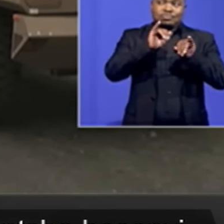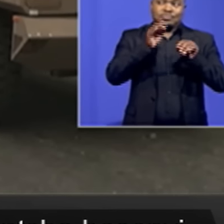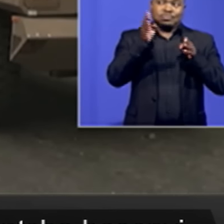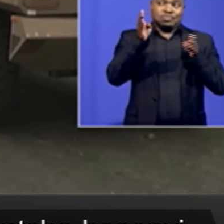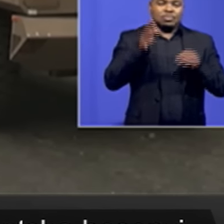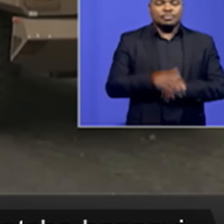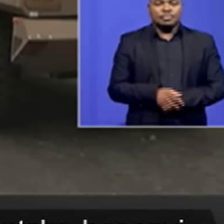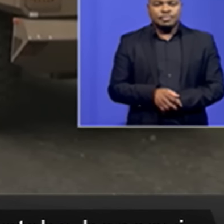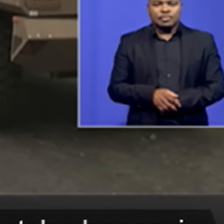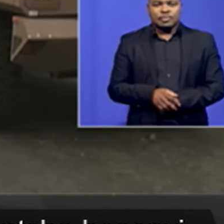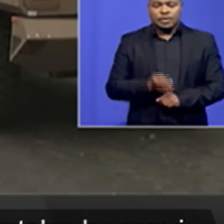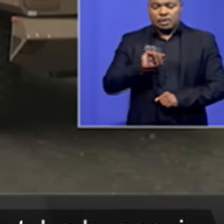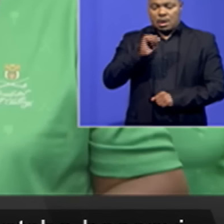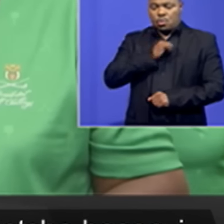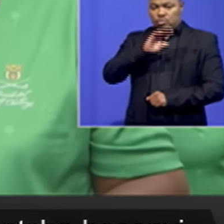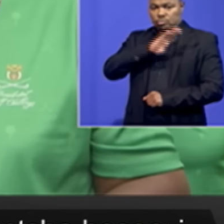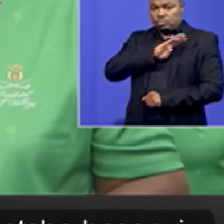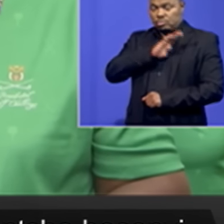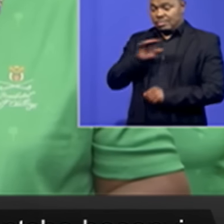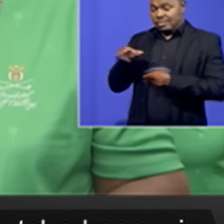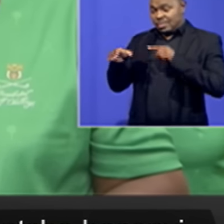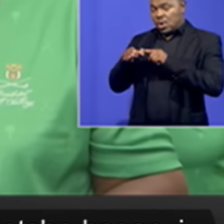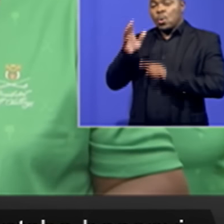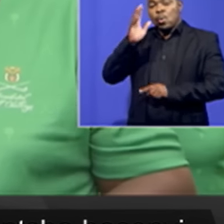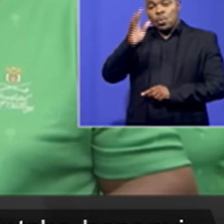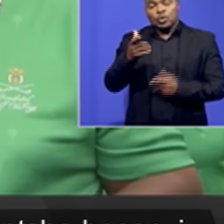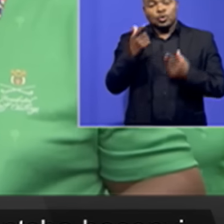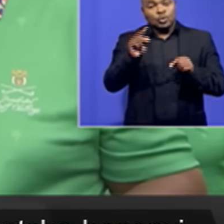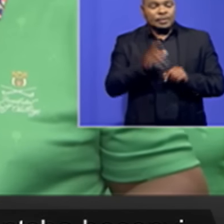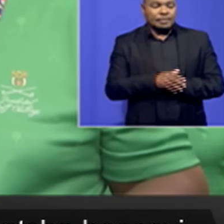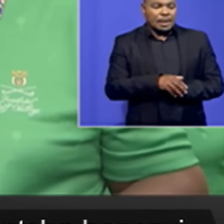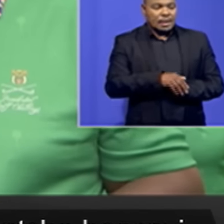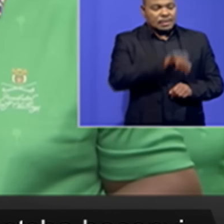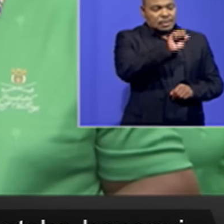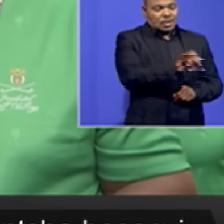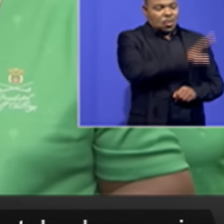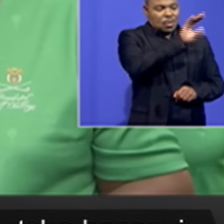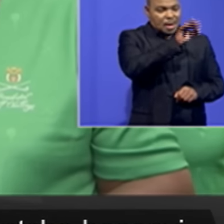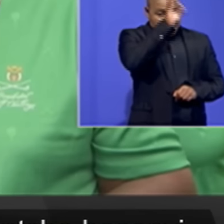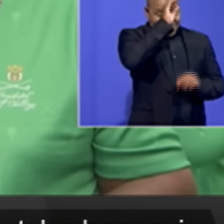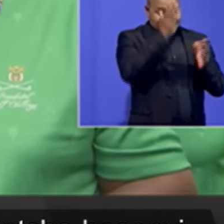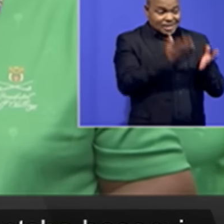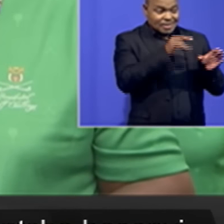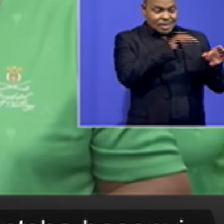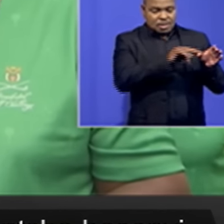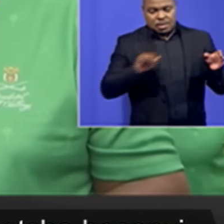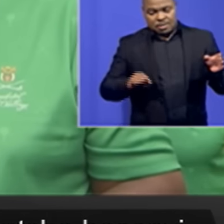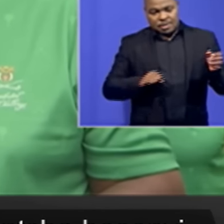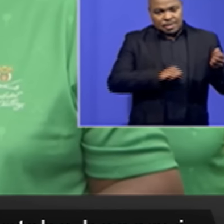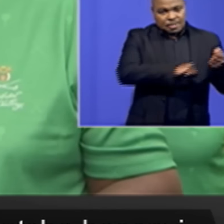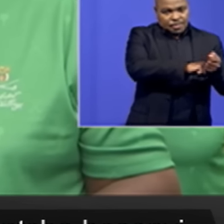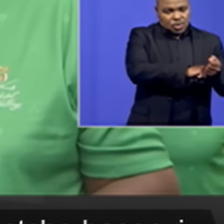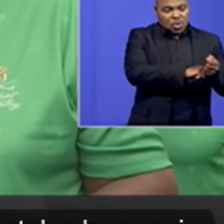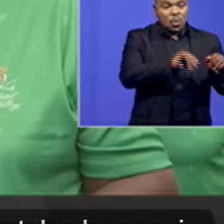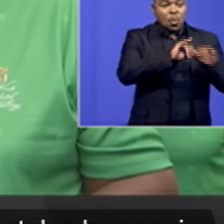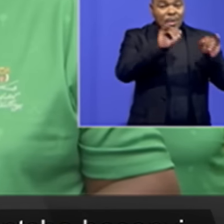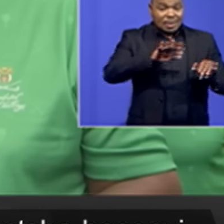soldiers will act in support of the South African Police Service in troubled